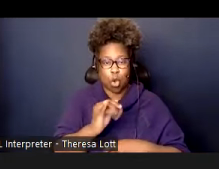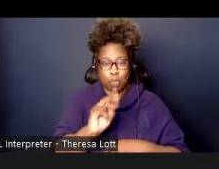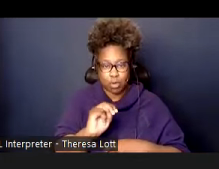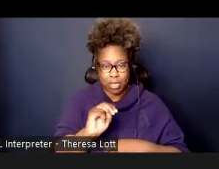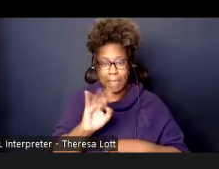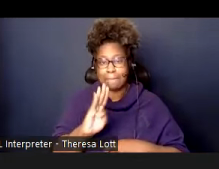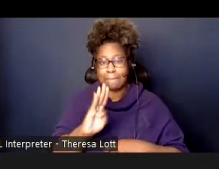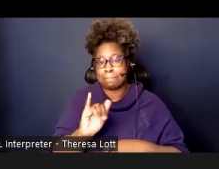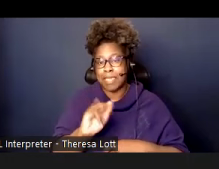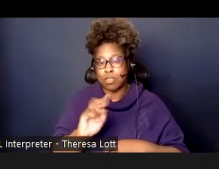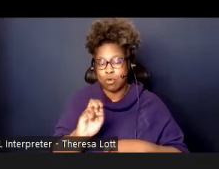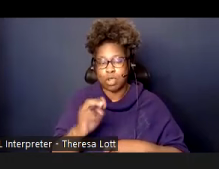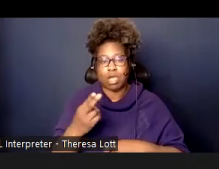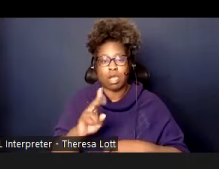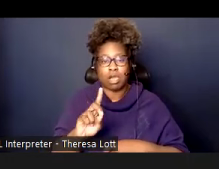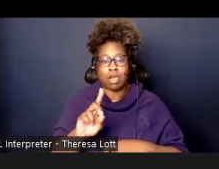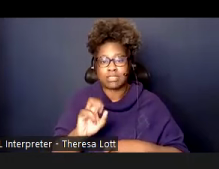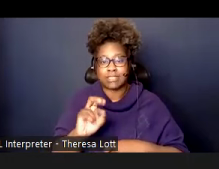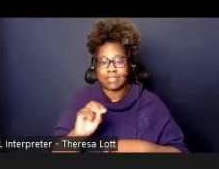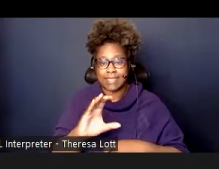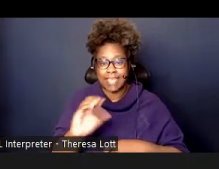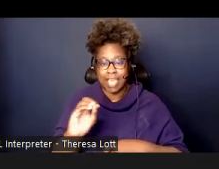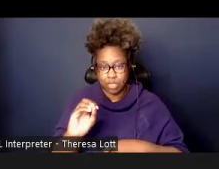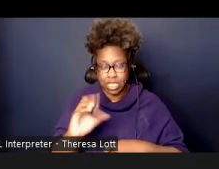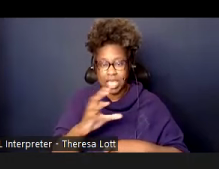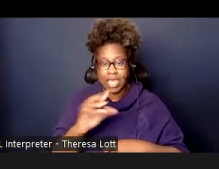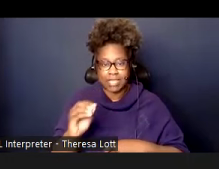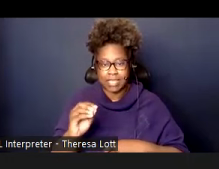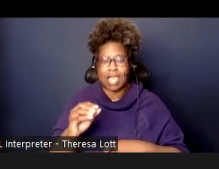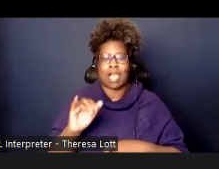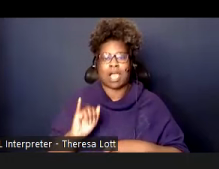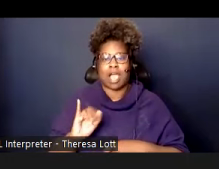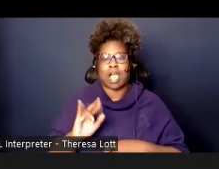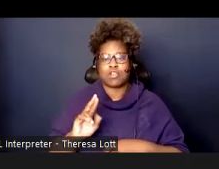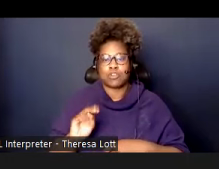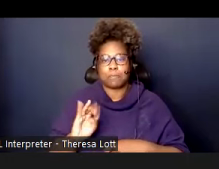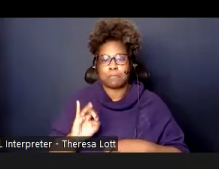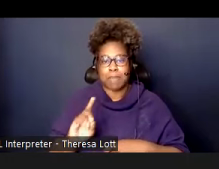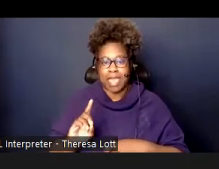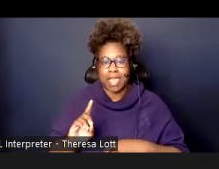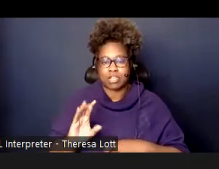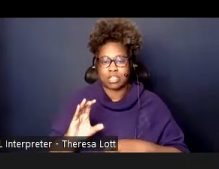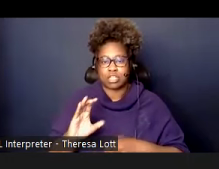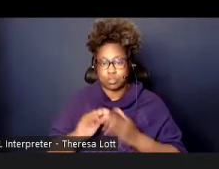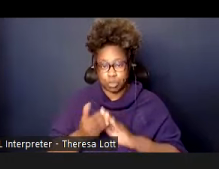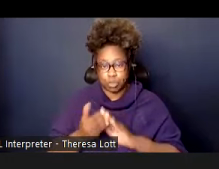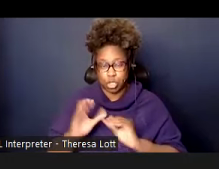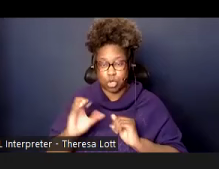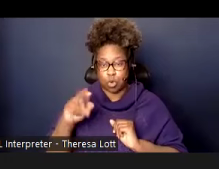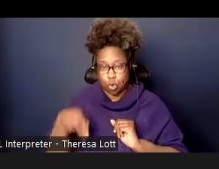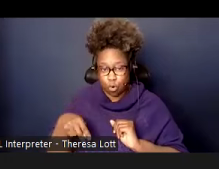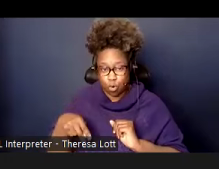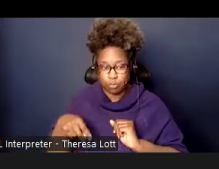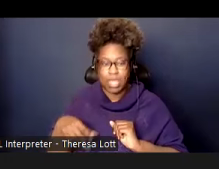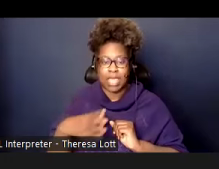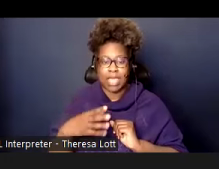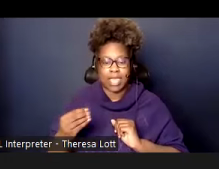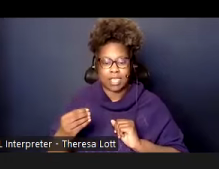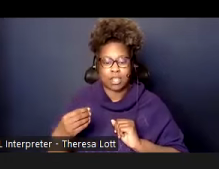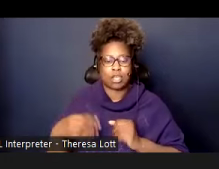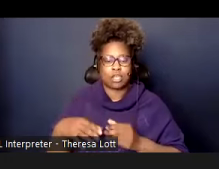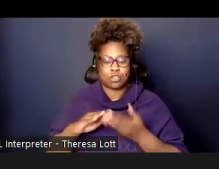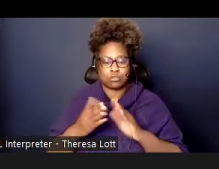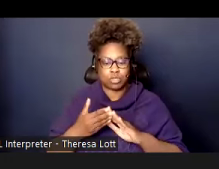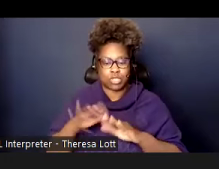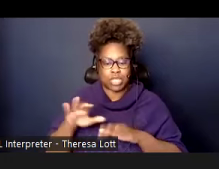County, and the community-based organizations of Ironbound Community Corporation and HOPES, Community Action Partnership,